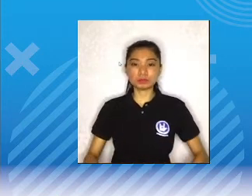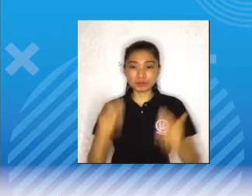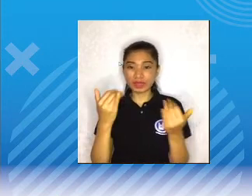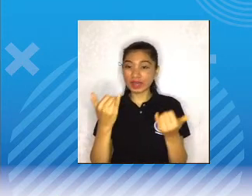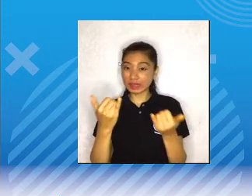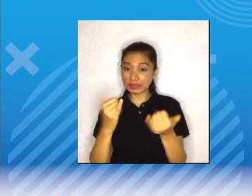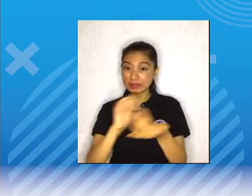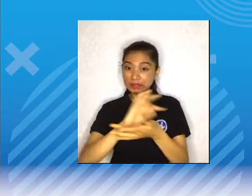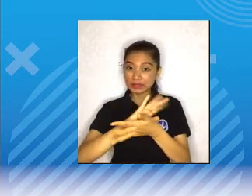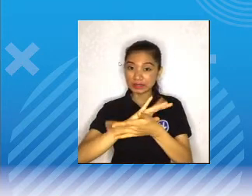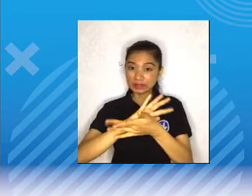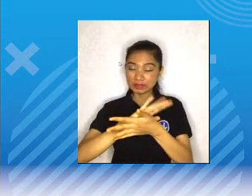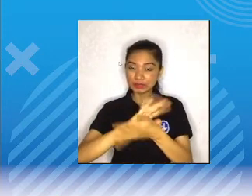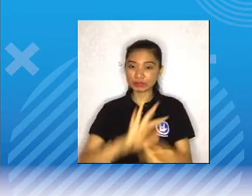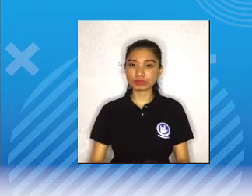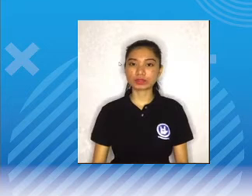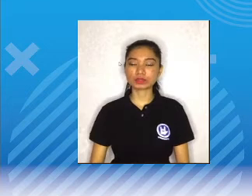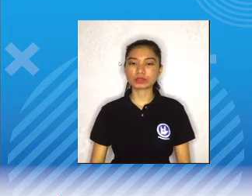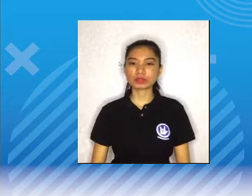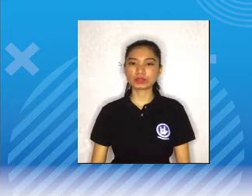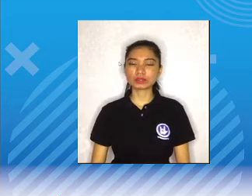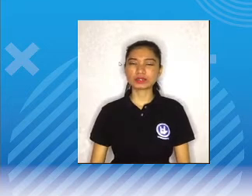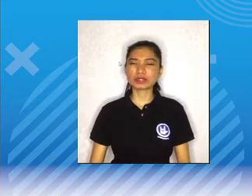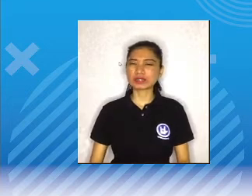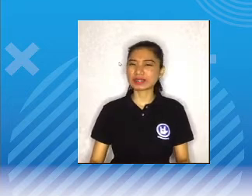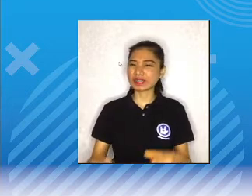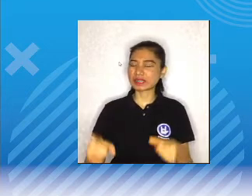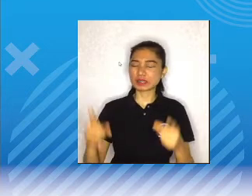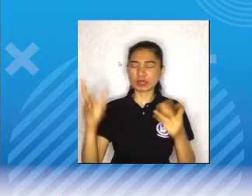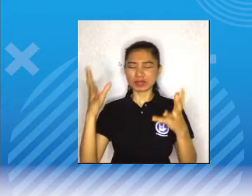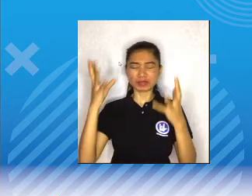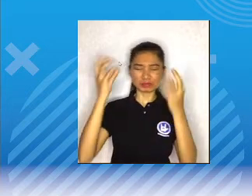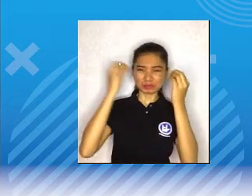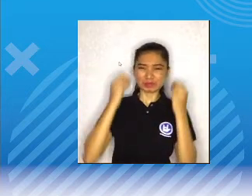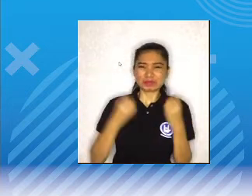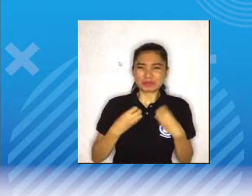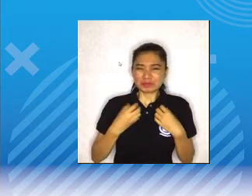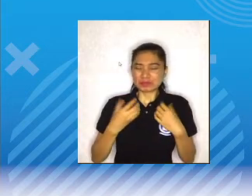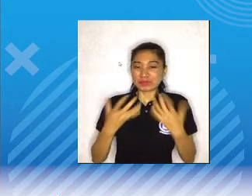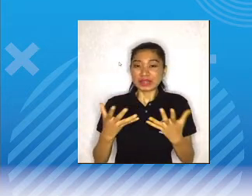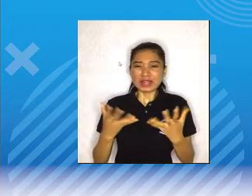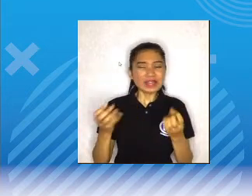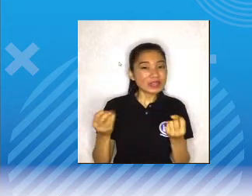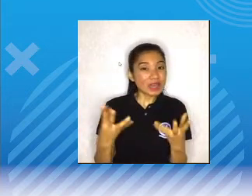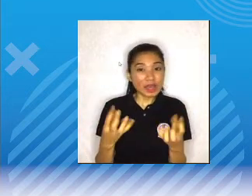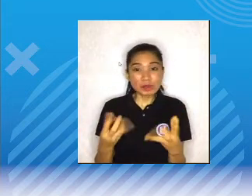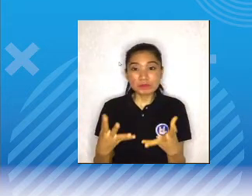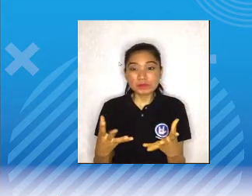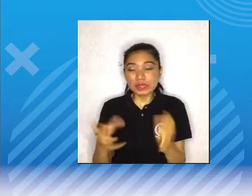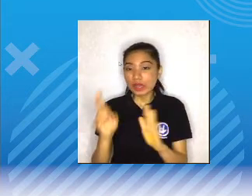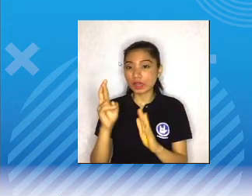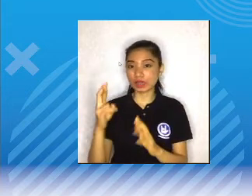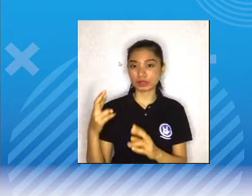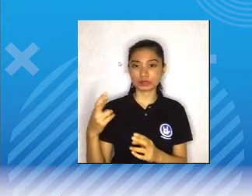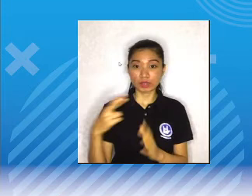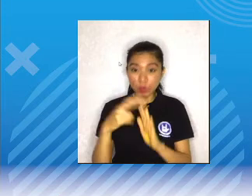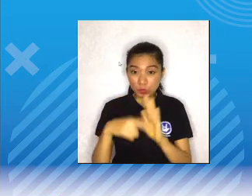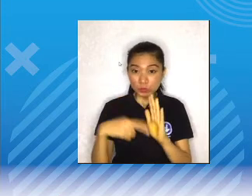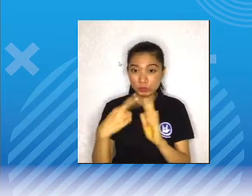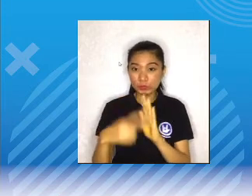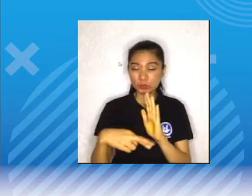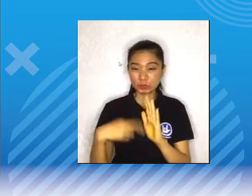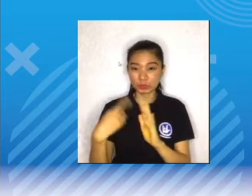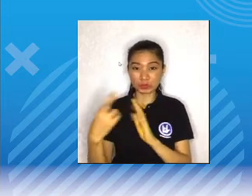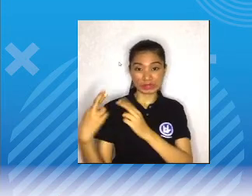medyo na-overwhelm tayo kasi yung mga roles natin and the physical